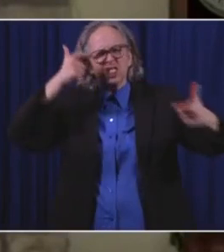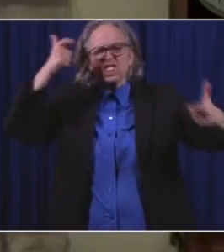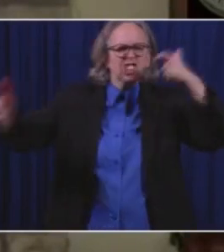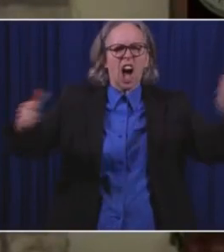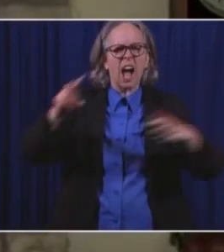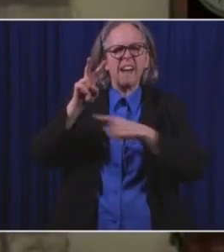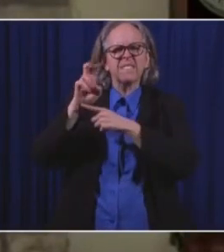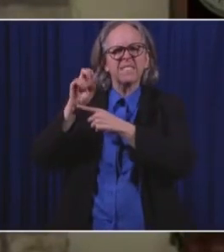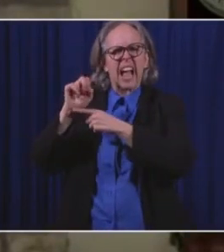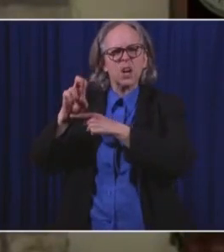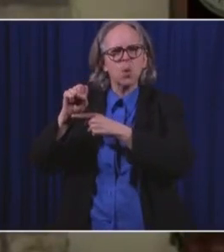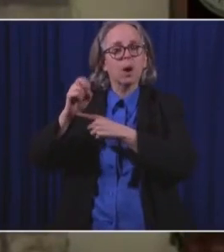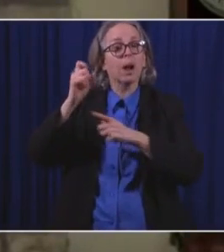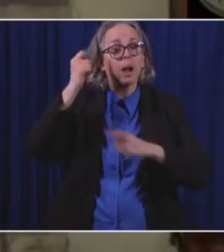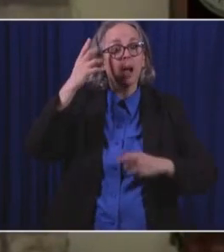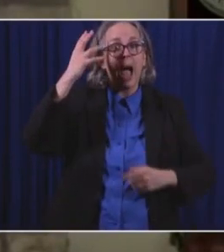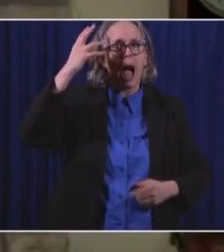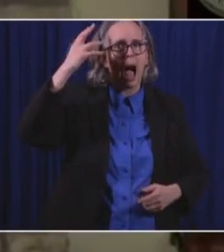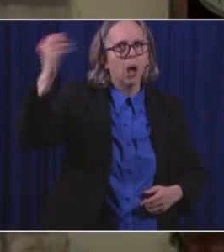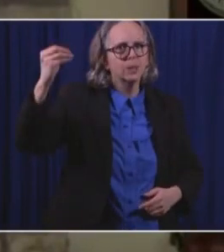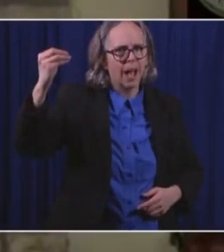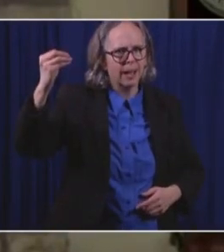outside.